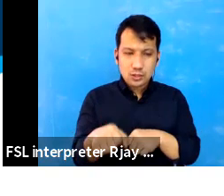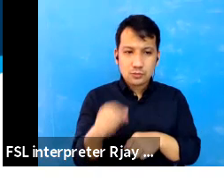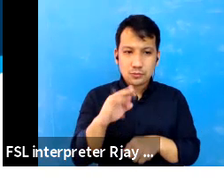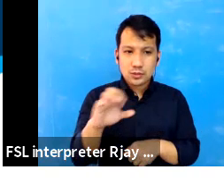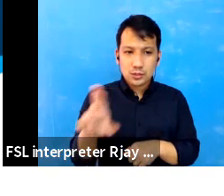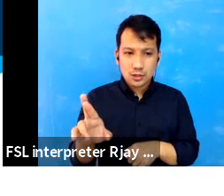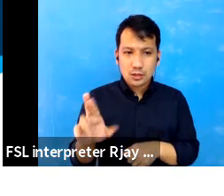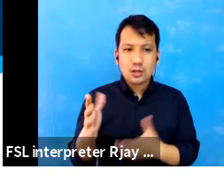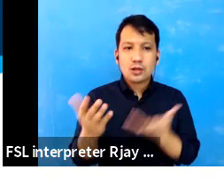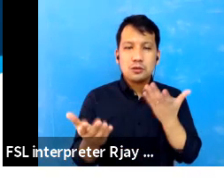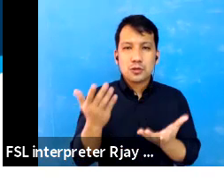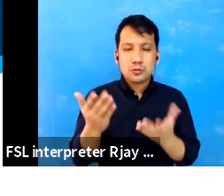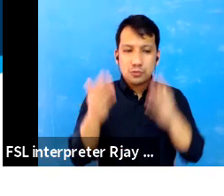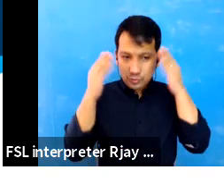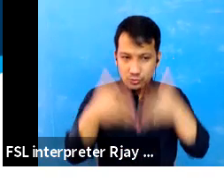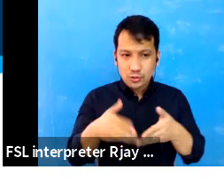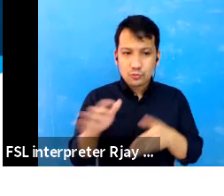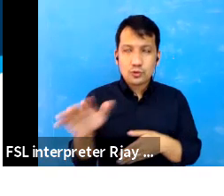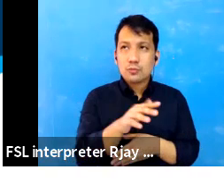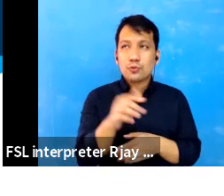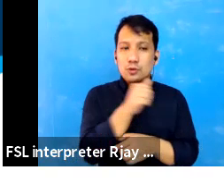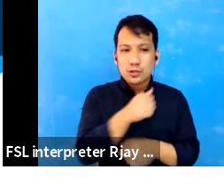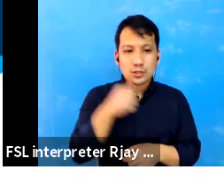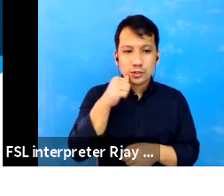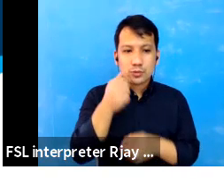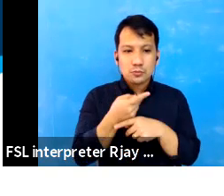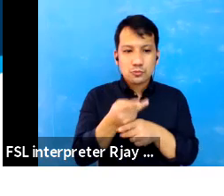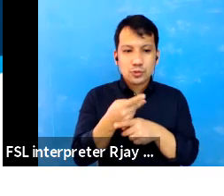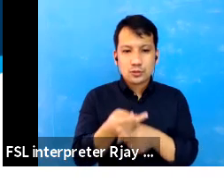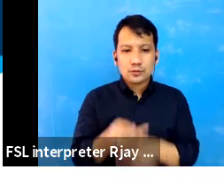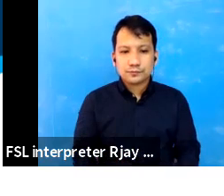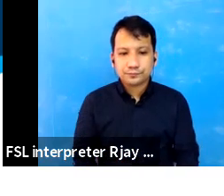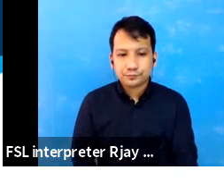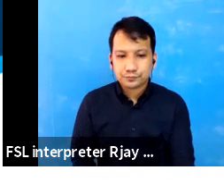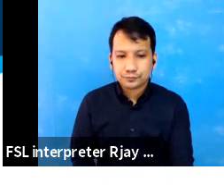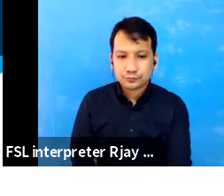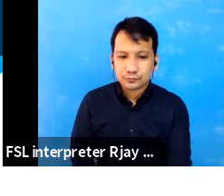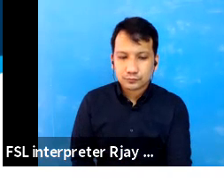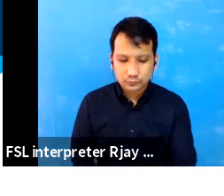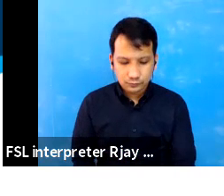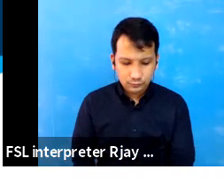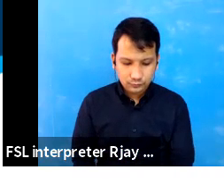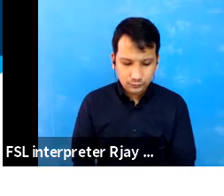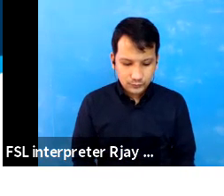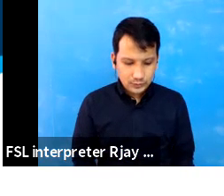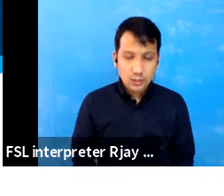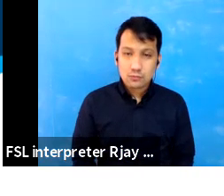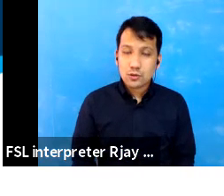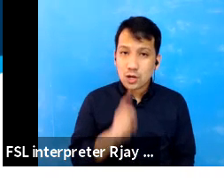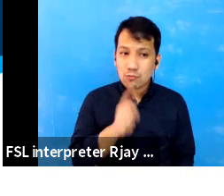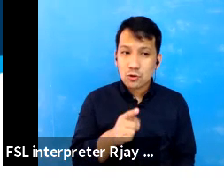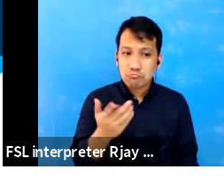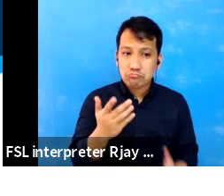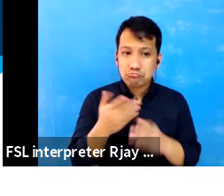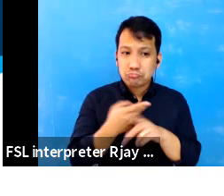resources and is suitable for agriculture production. Its main products are corn,